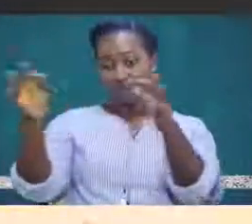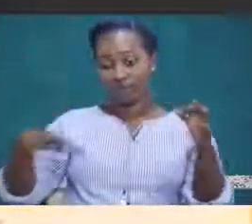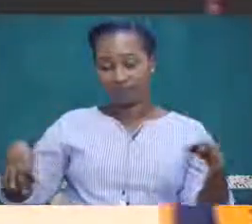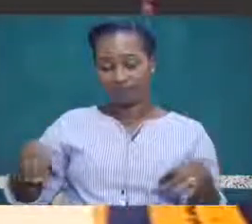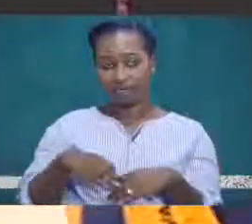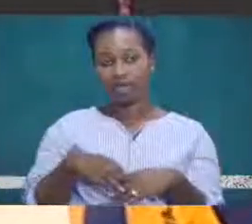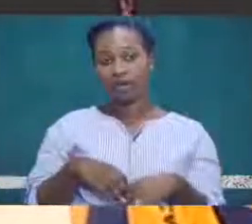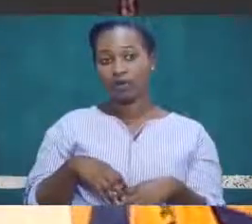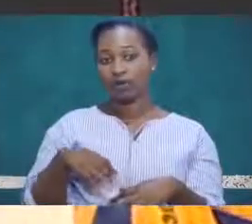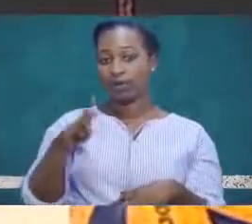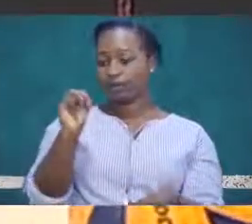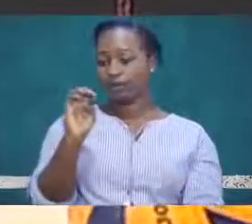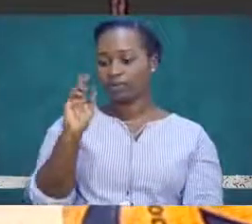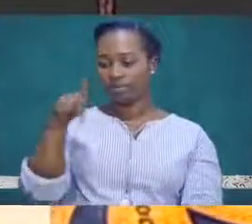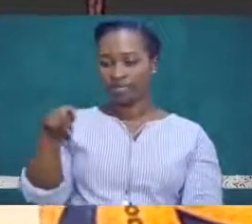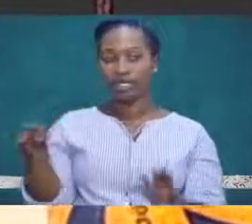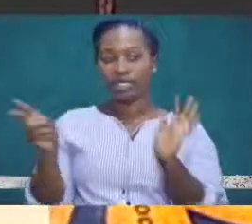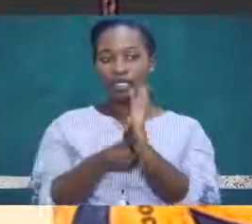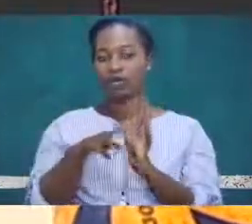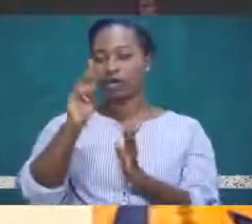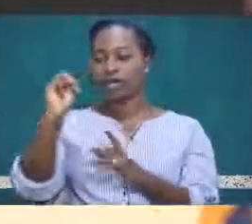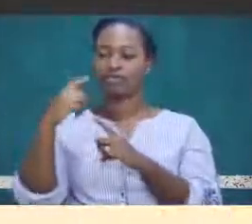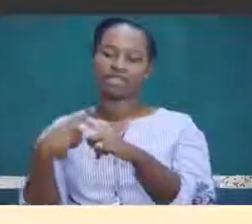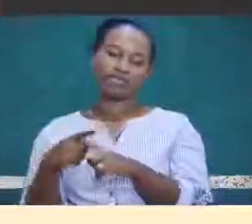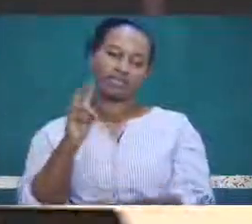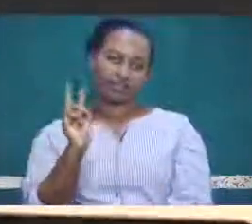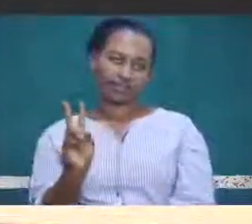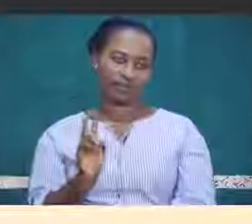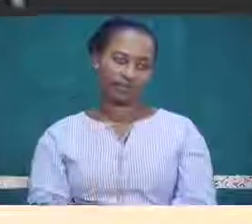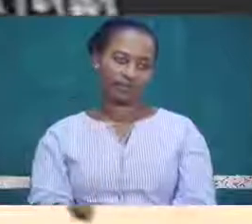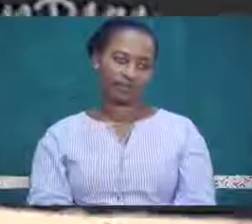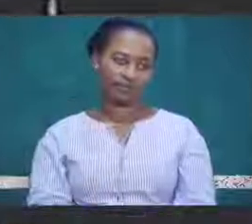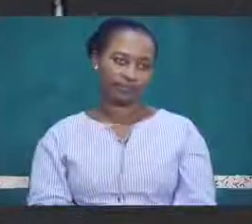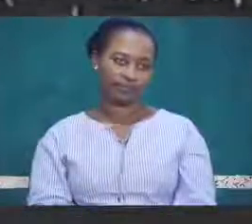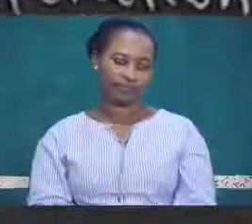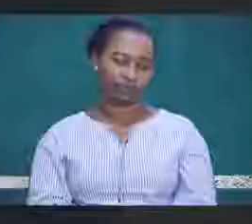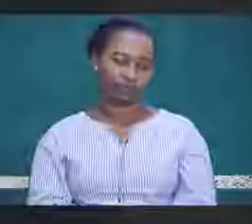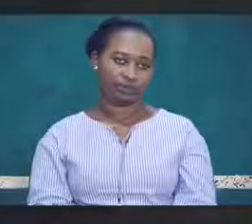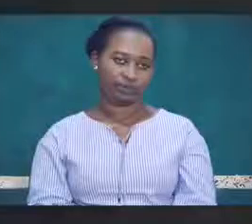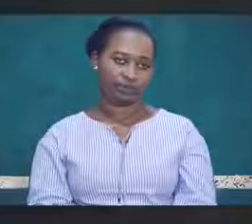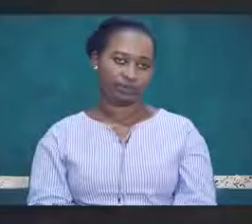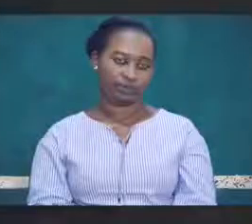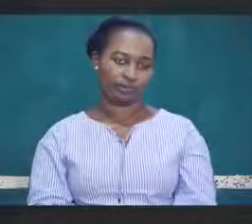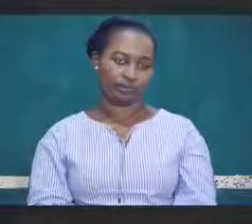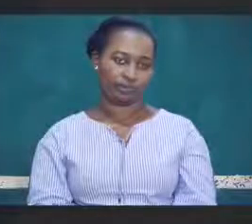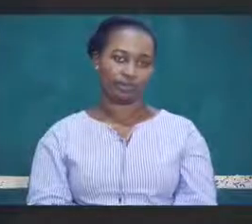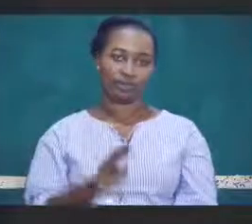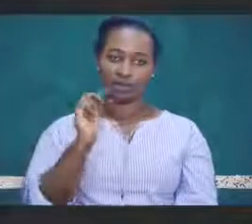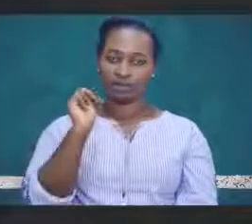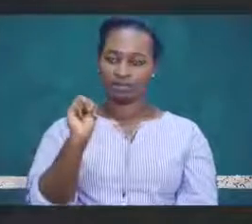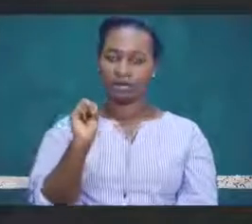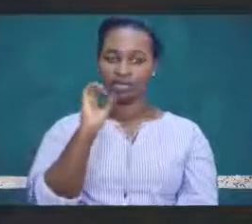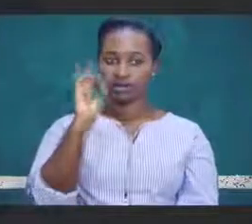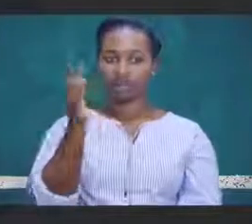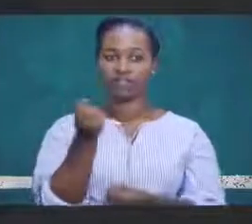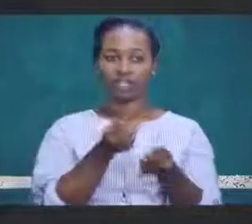momentum, mass times velocity. So this is going to be mass of the